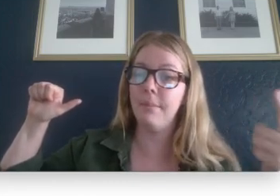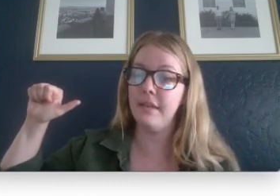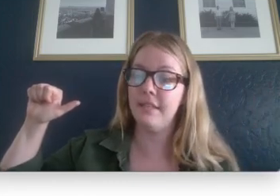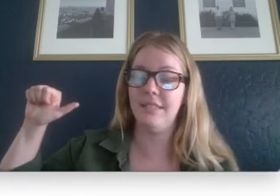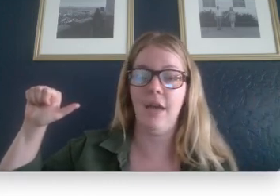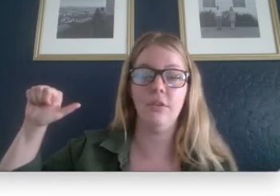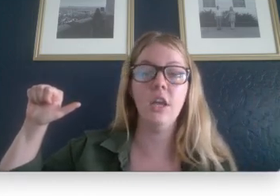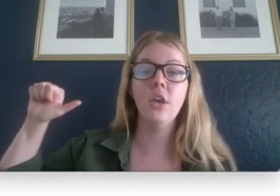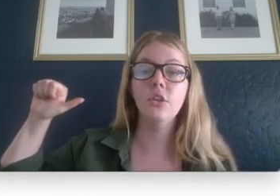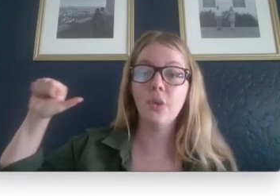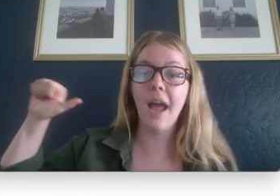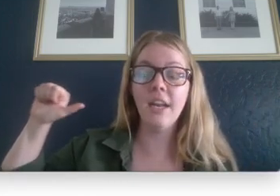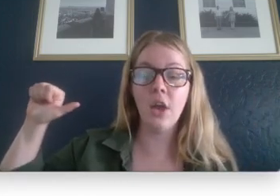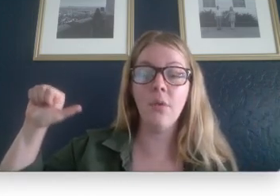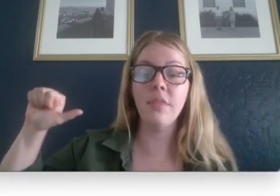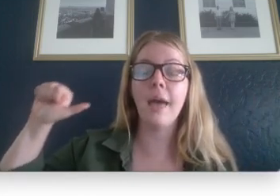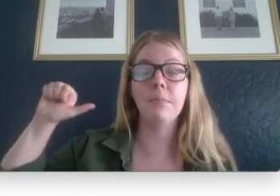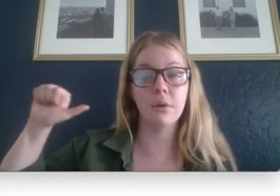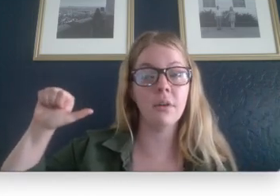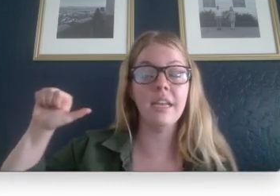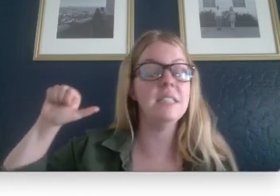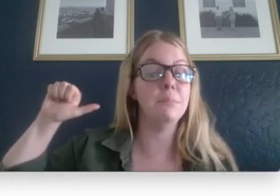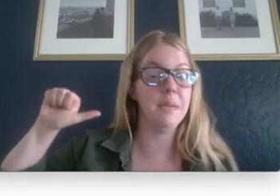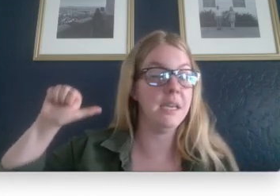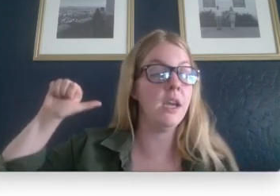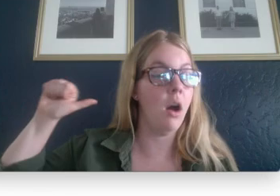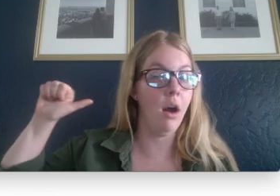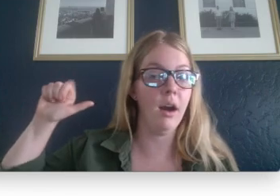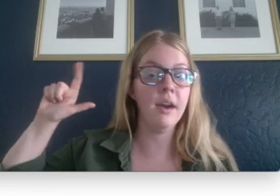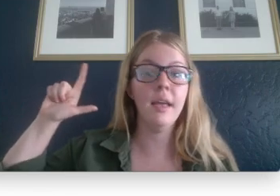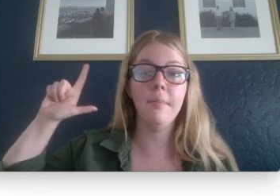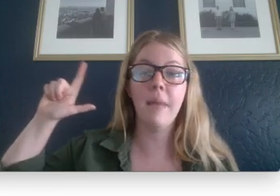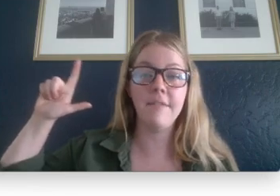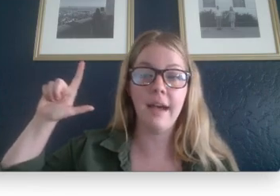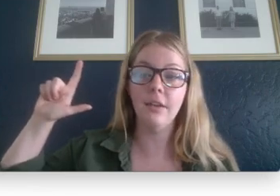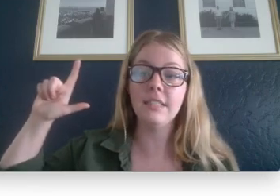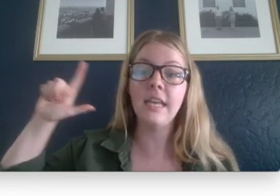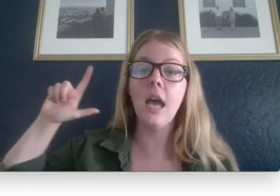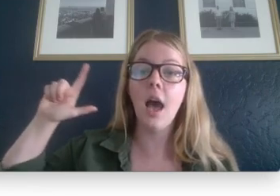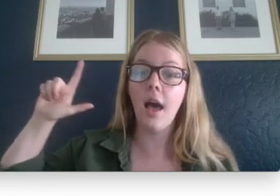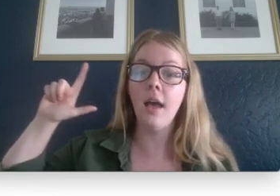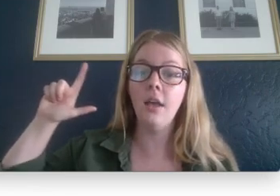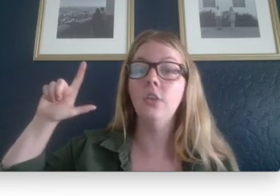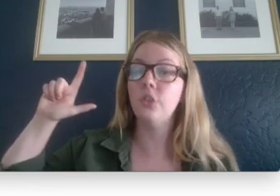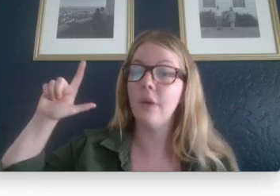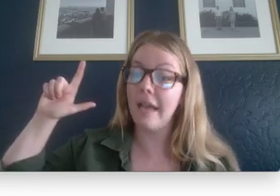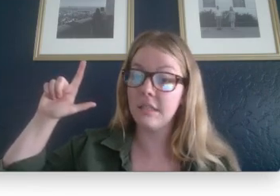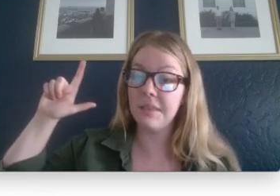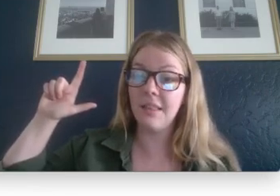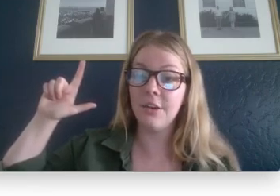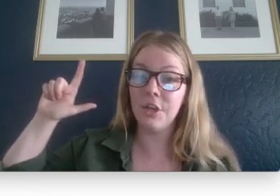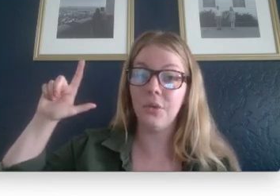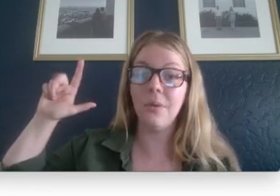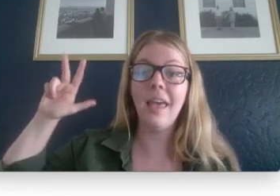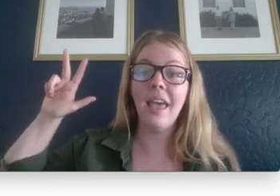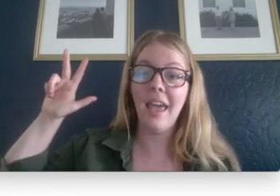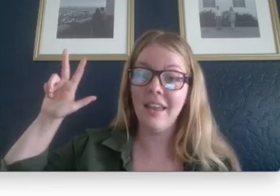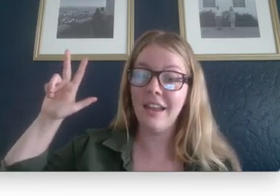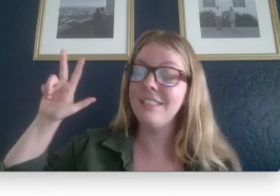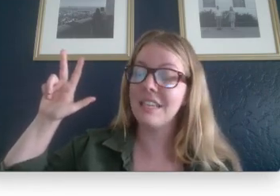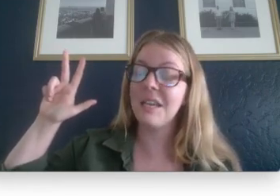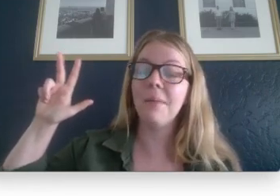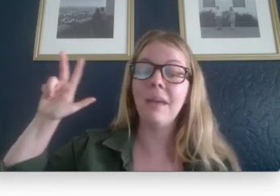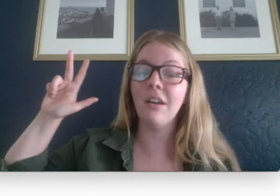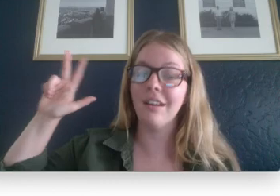b sound. So I know that brr is B-R. My vowel said so it has to be the letter U. And